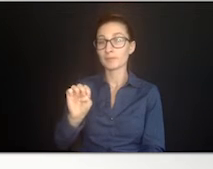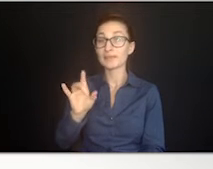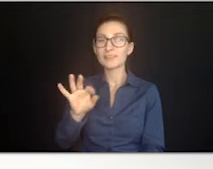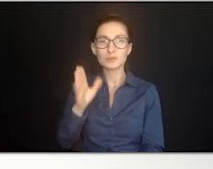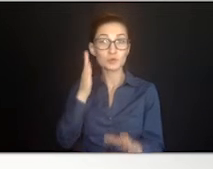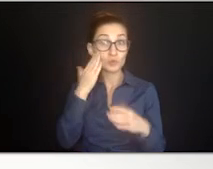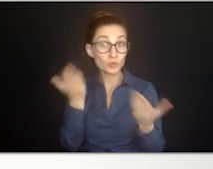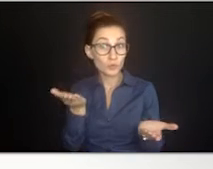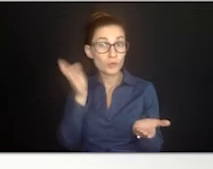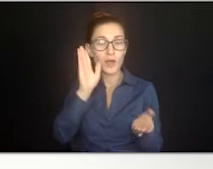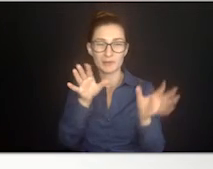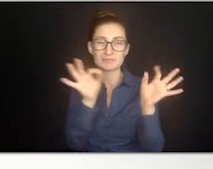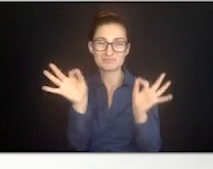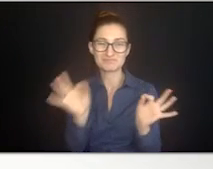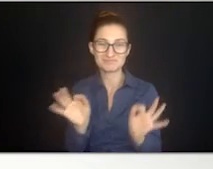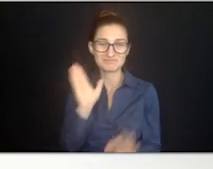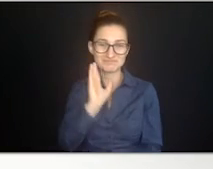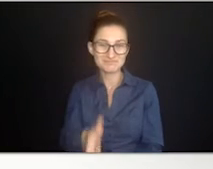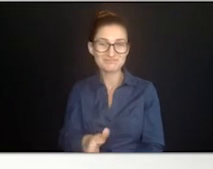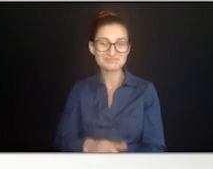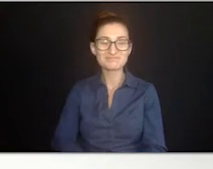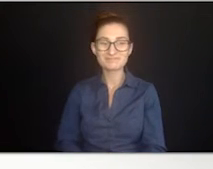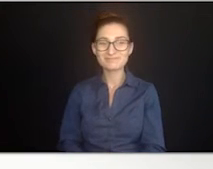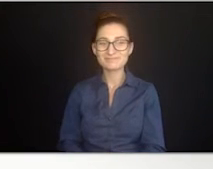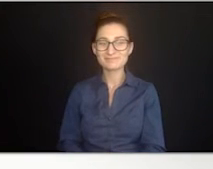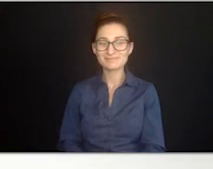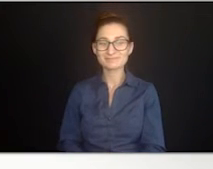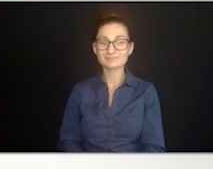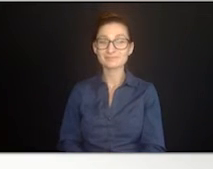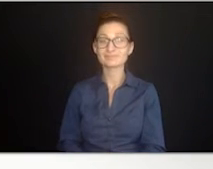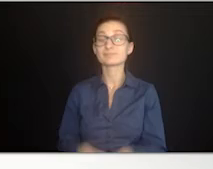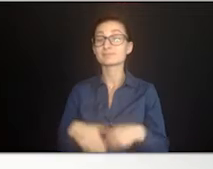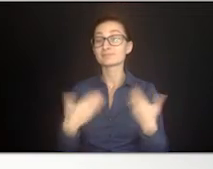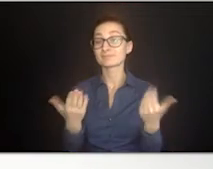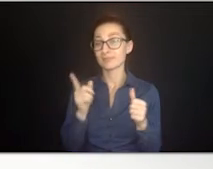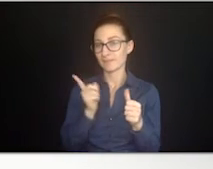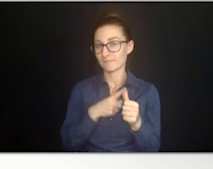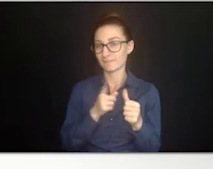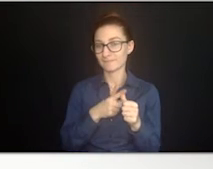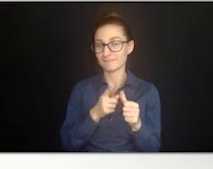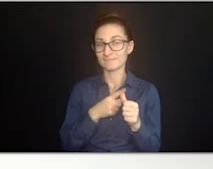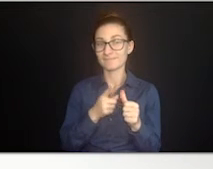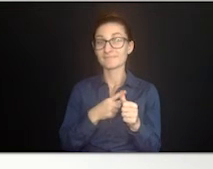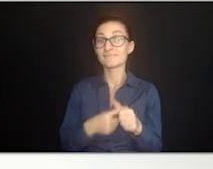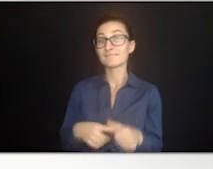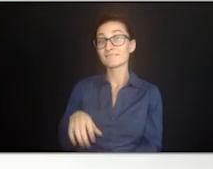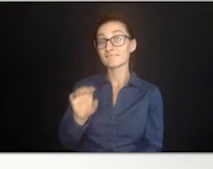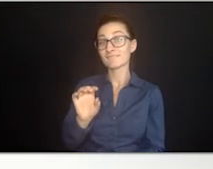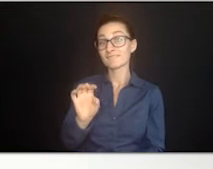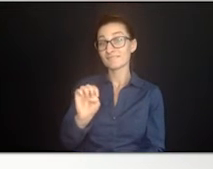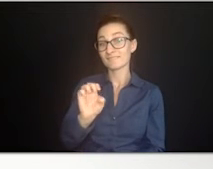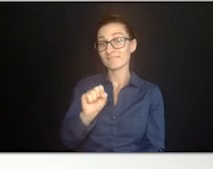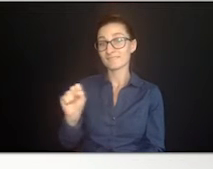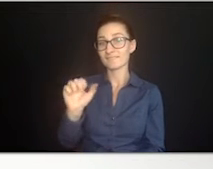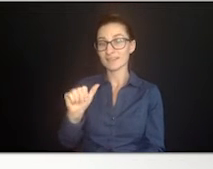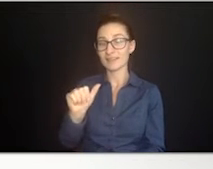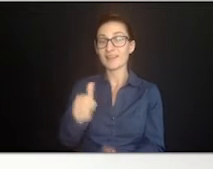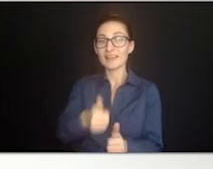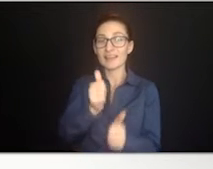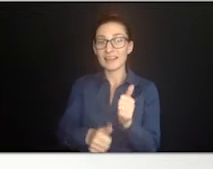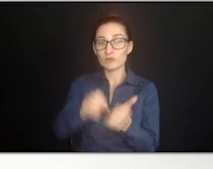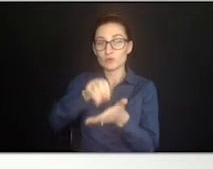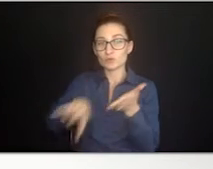familiar with that, I'm going to tell you a little bit about that. So starting off with the Every Student Succeeds Act. This